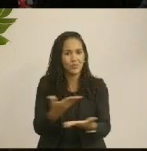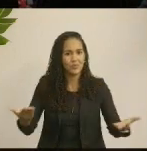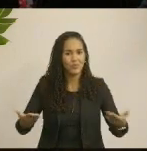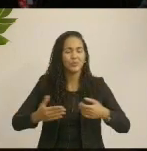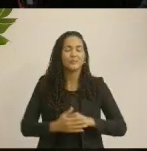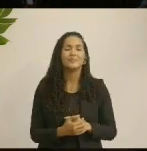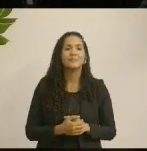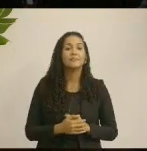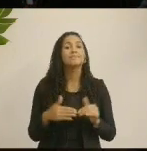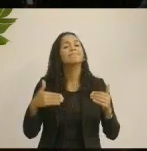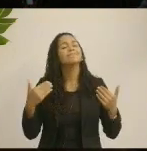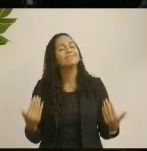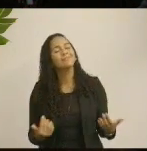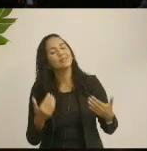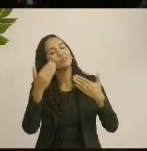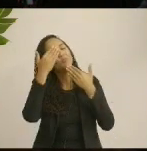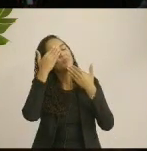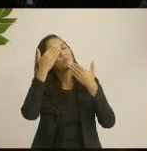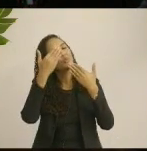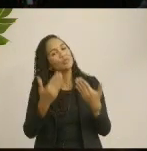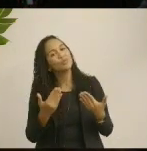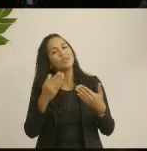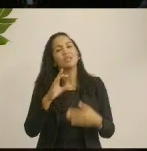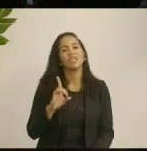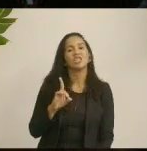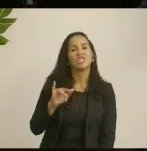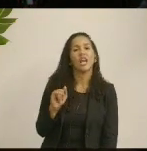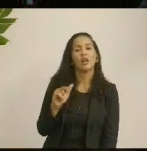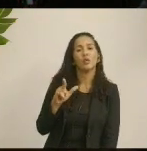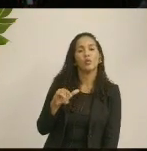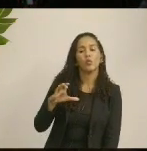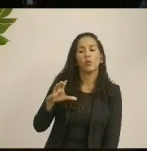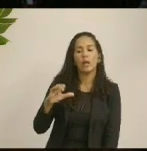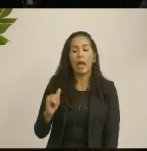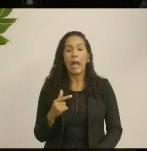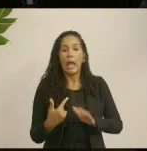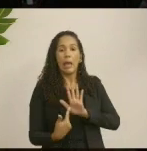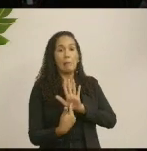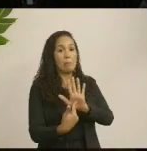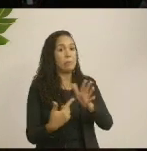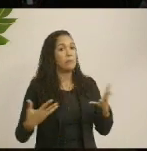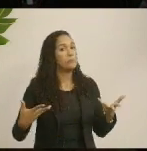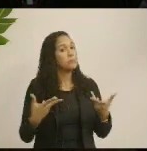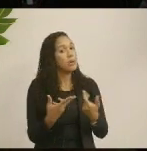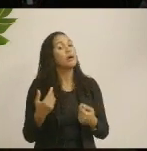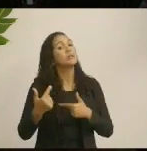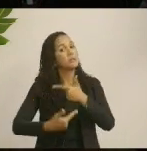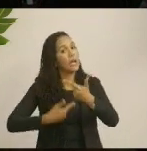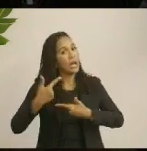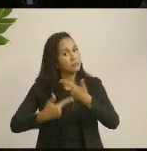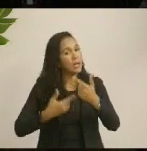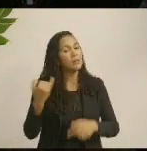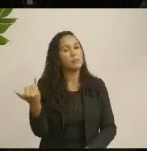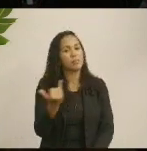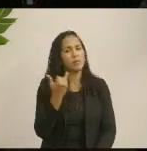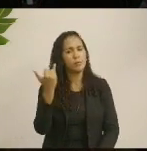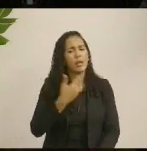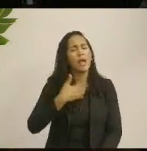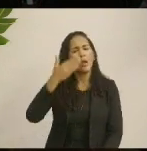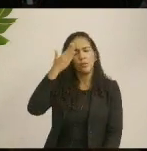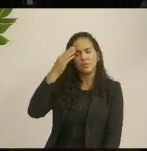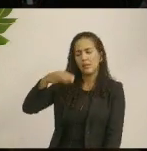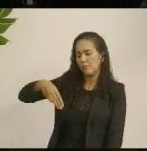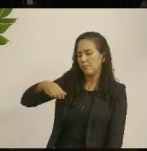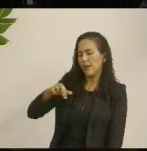Thank you, Gianluca. Brilliant presentation, important work. And now, please, I know Maria Elena wanted to